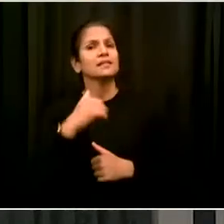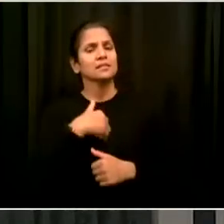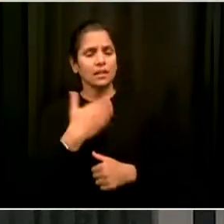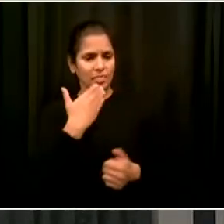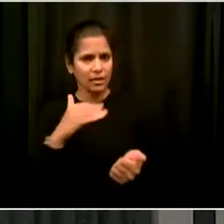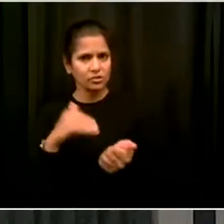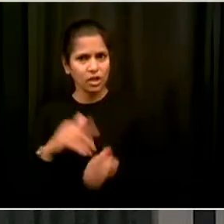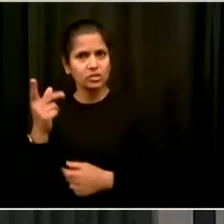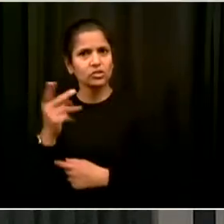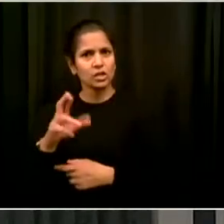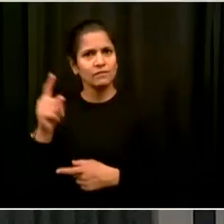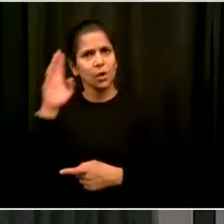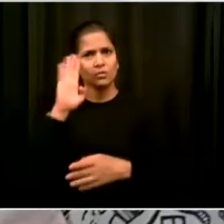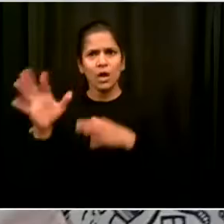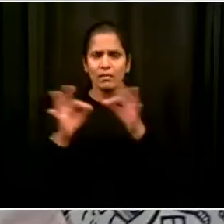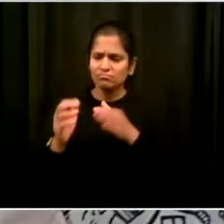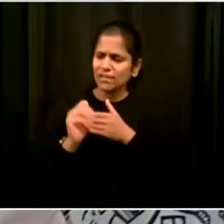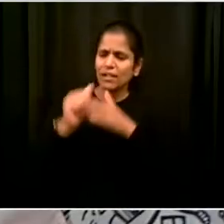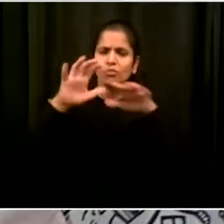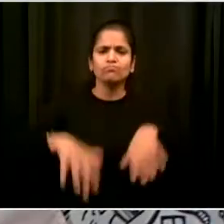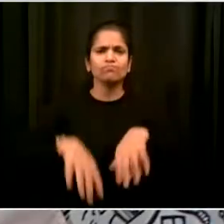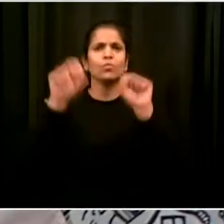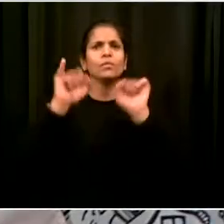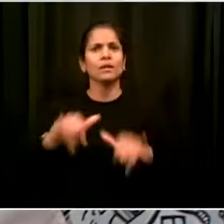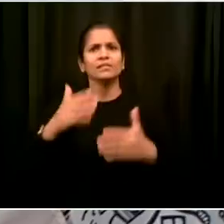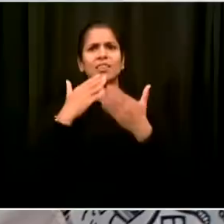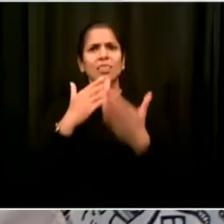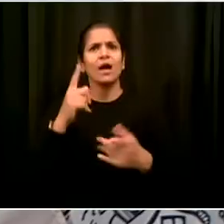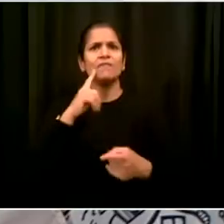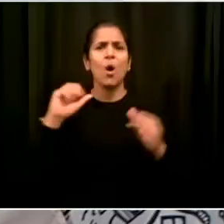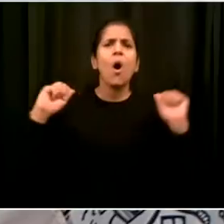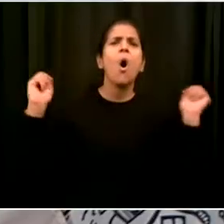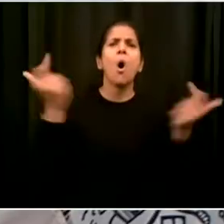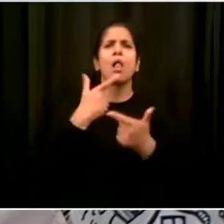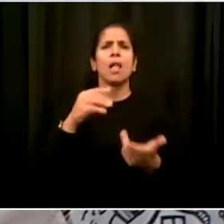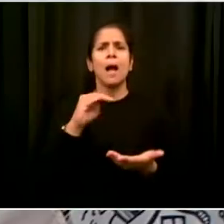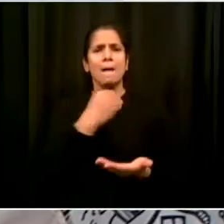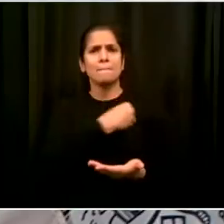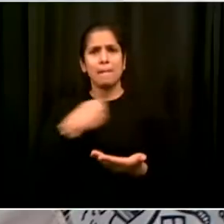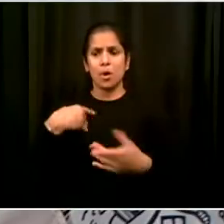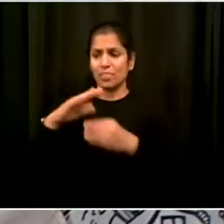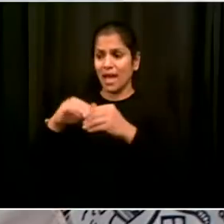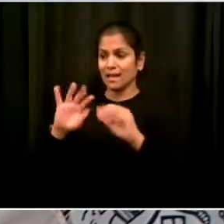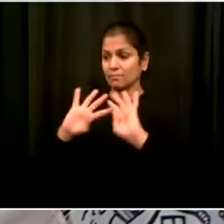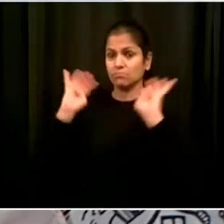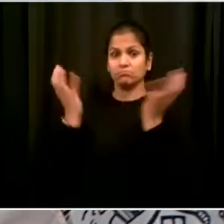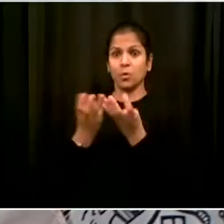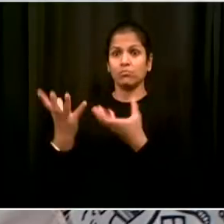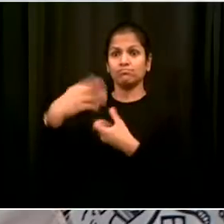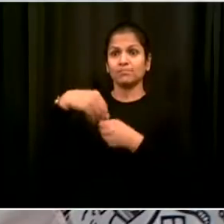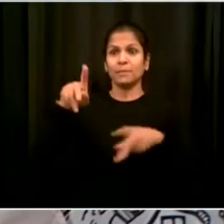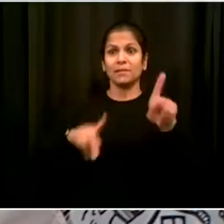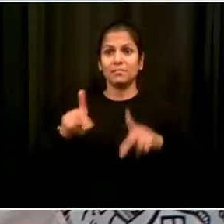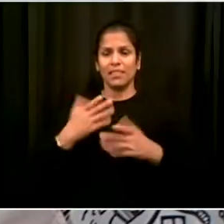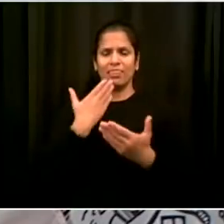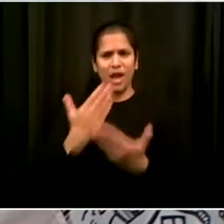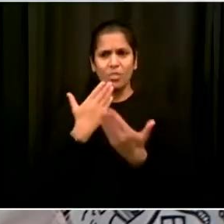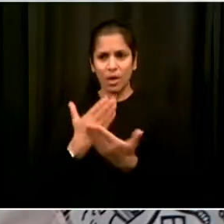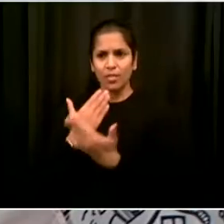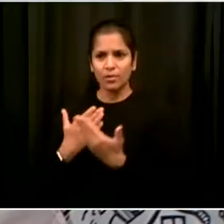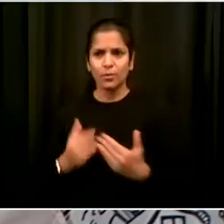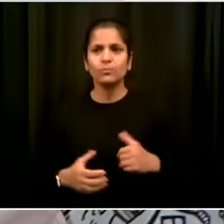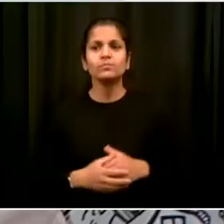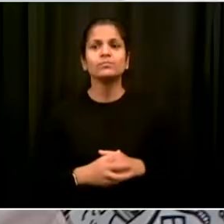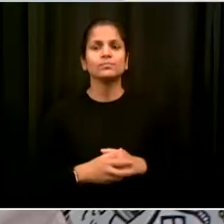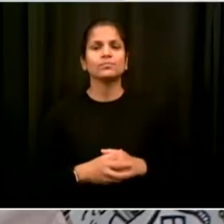all the members of the task force who are going to make sure this is an equitable process. Now, everyone, we have so much to do in the coming